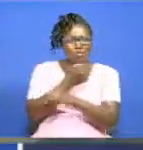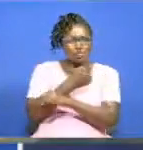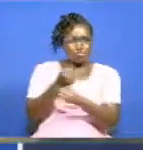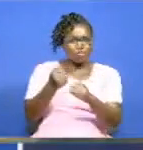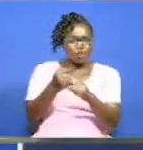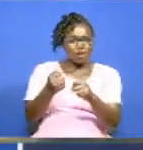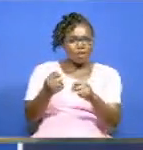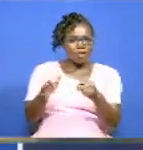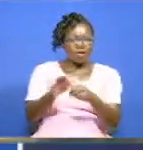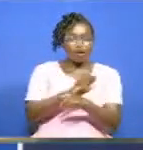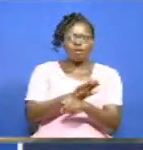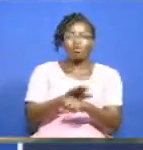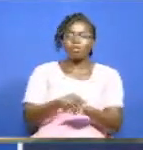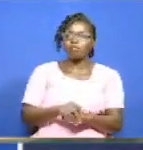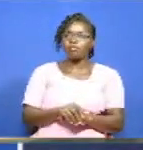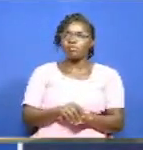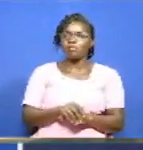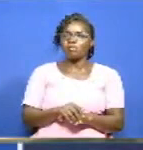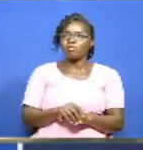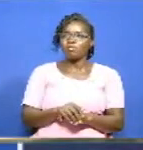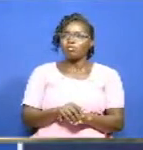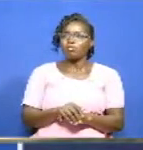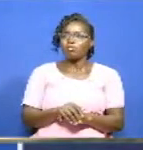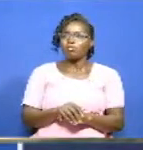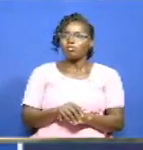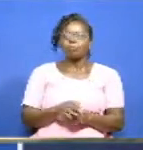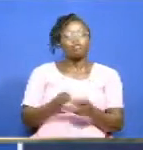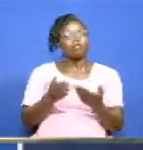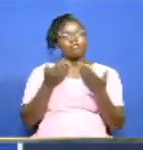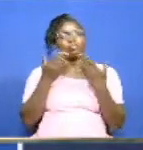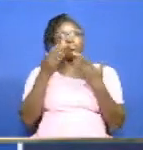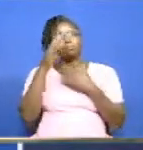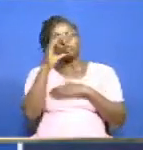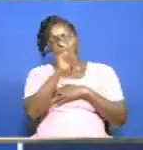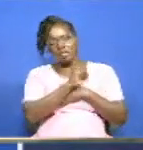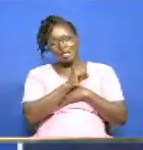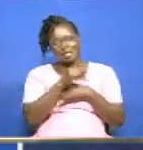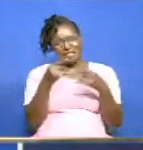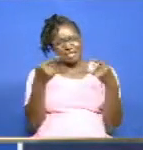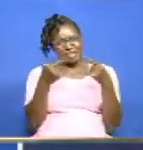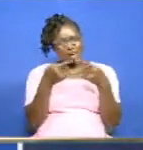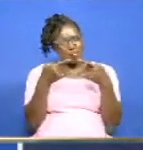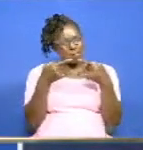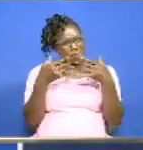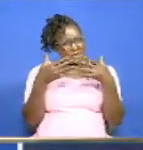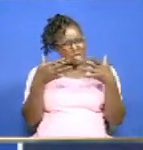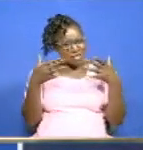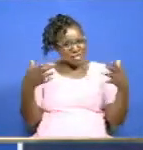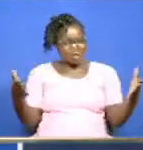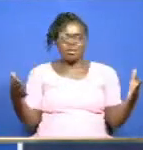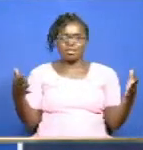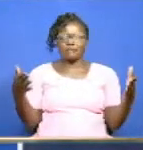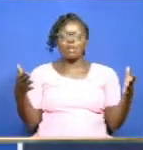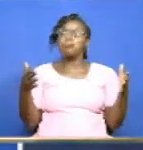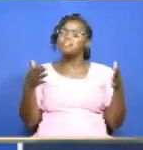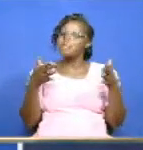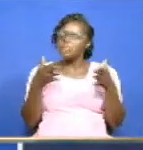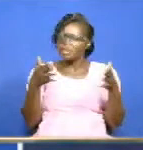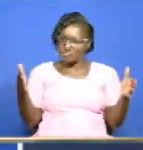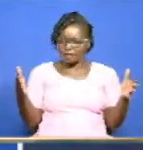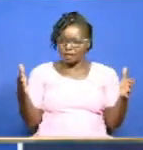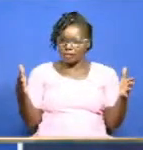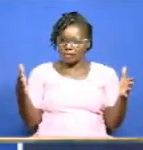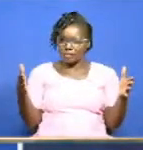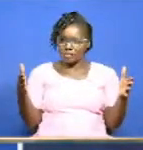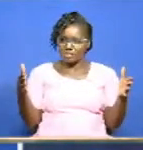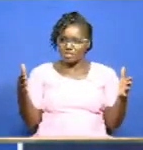fill. And you are not there. The gap is very big and very big enough.